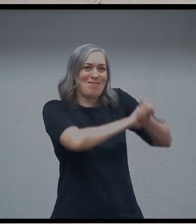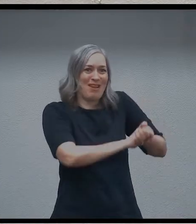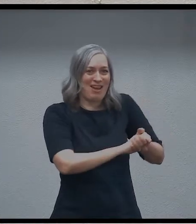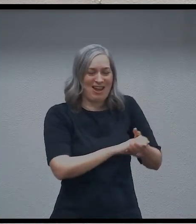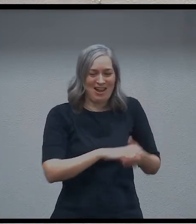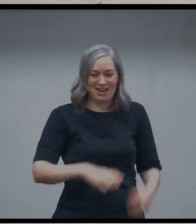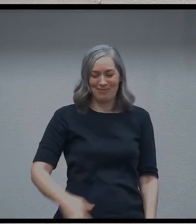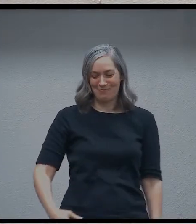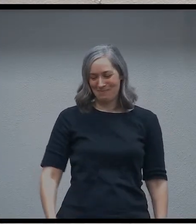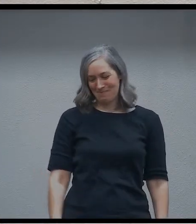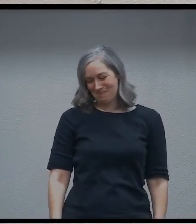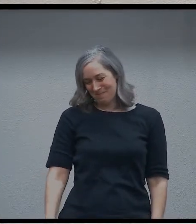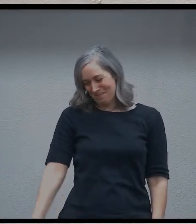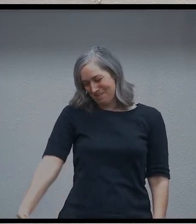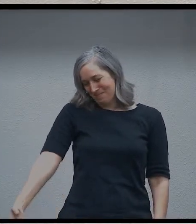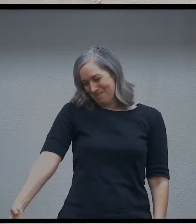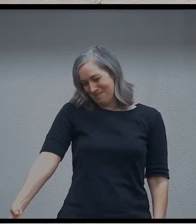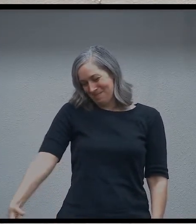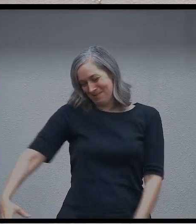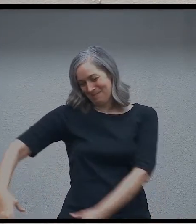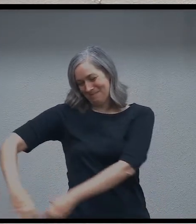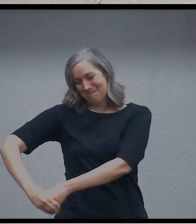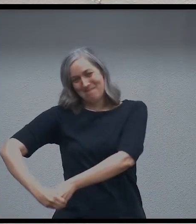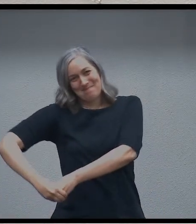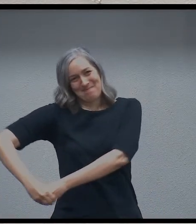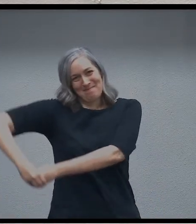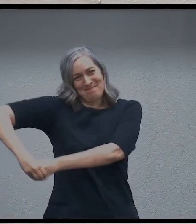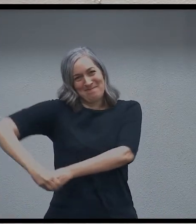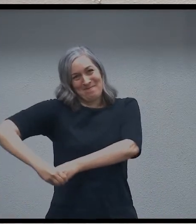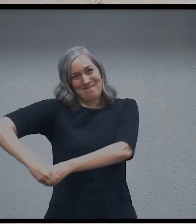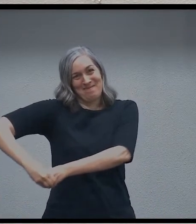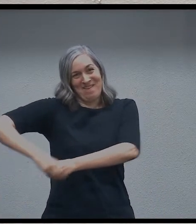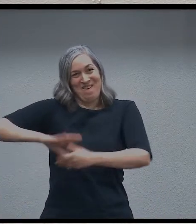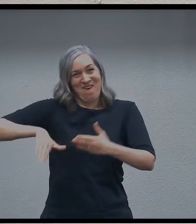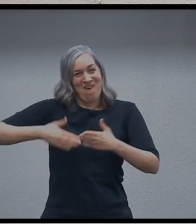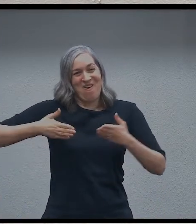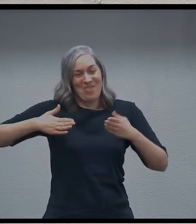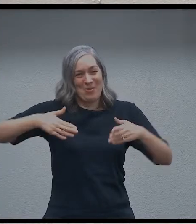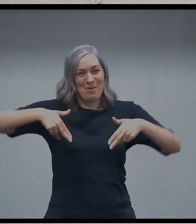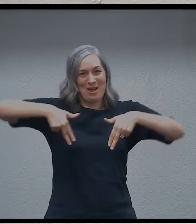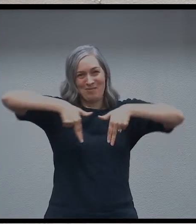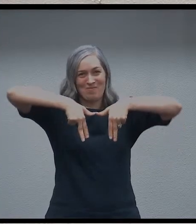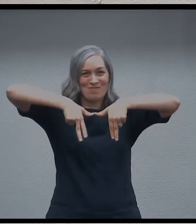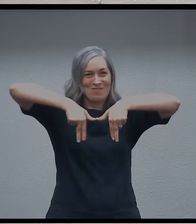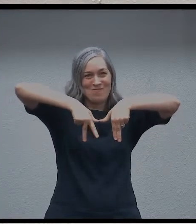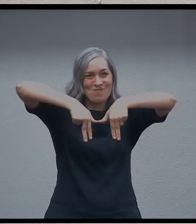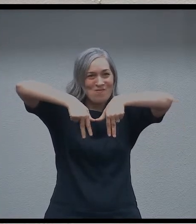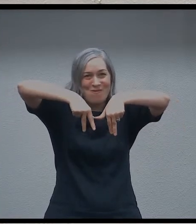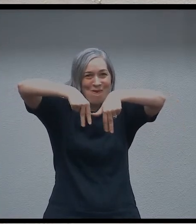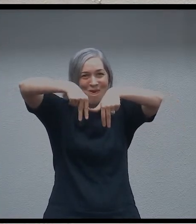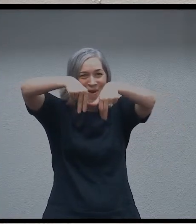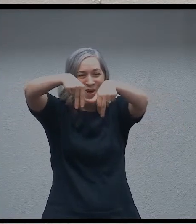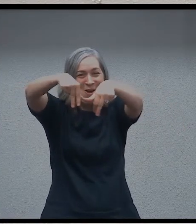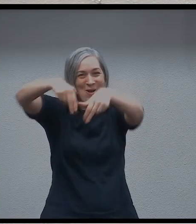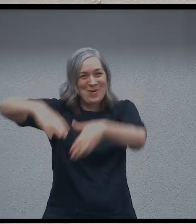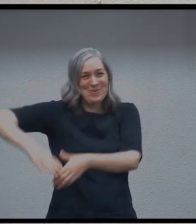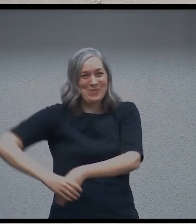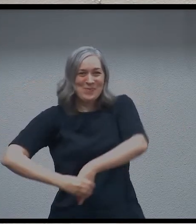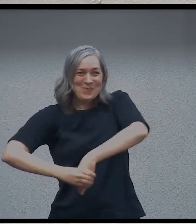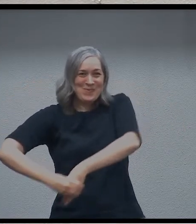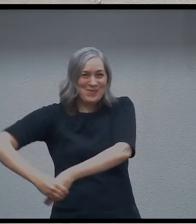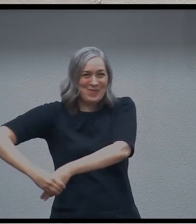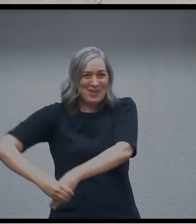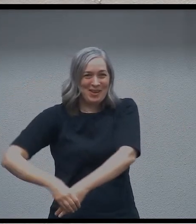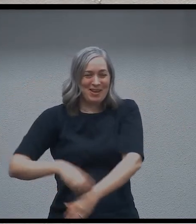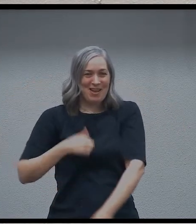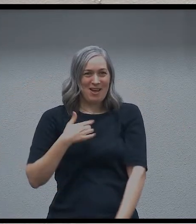there, walking hand in hand up that hill. And that moment almost